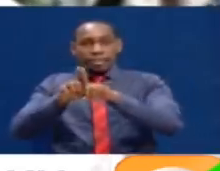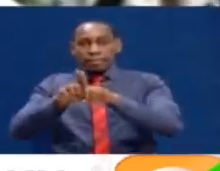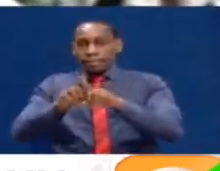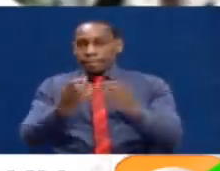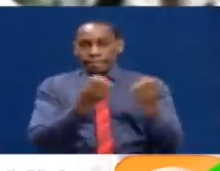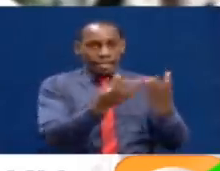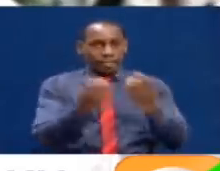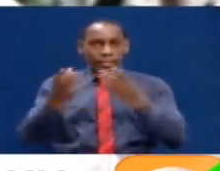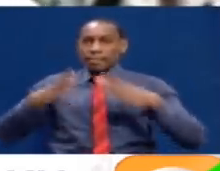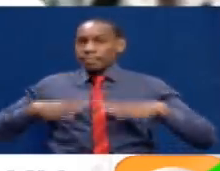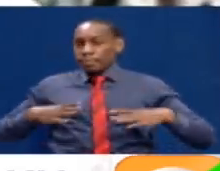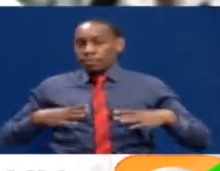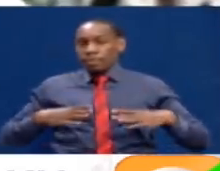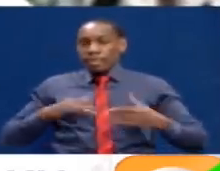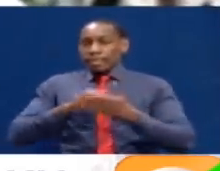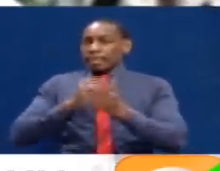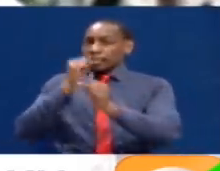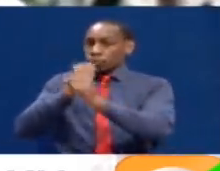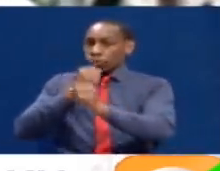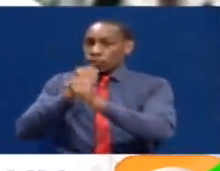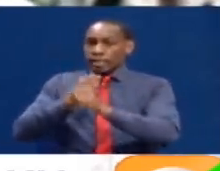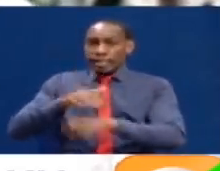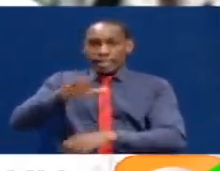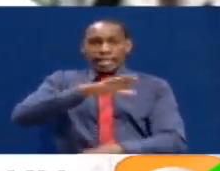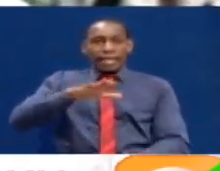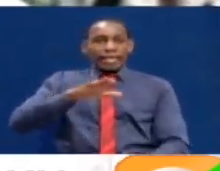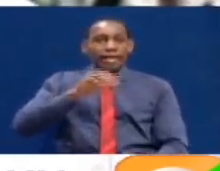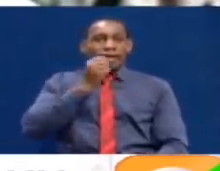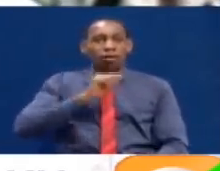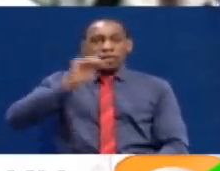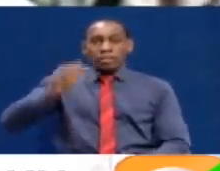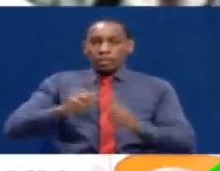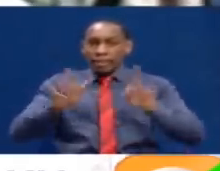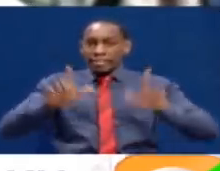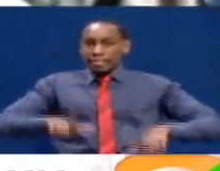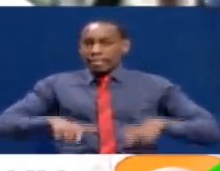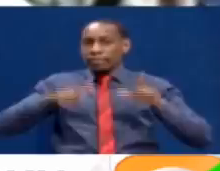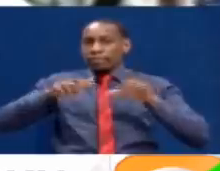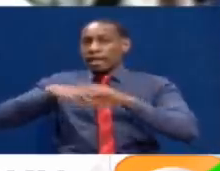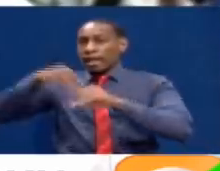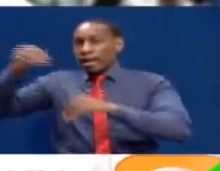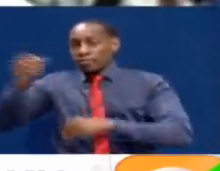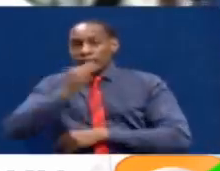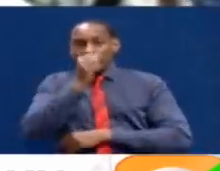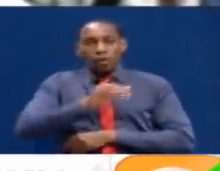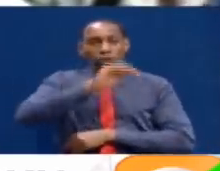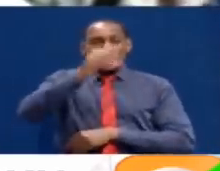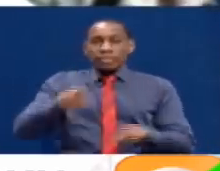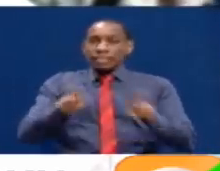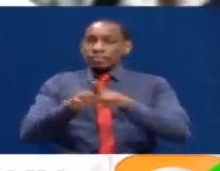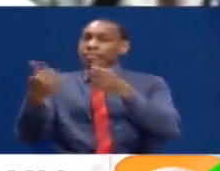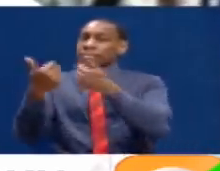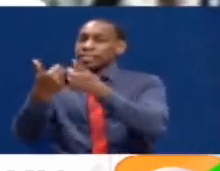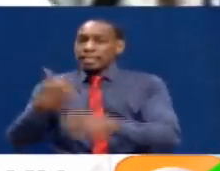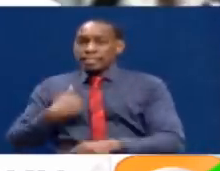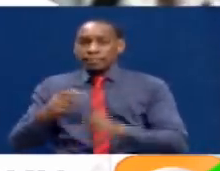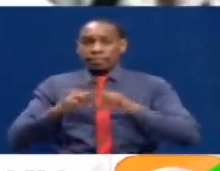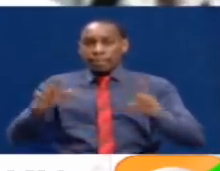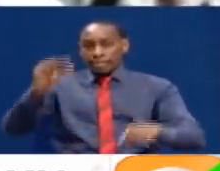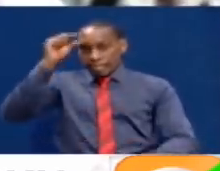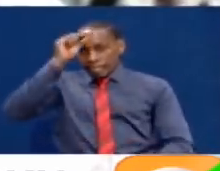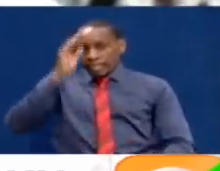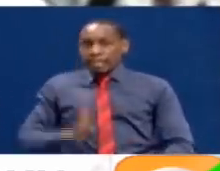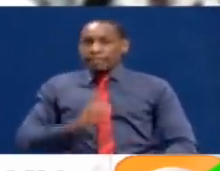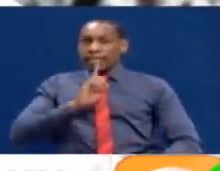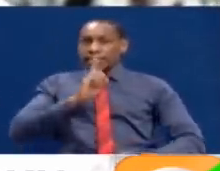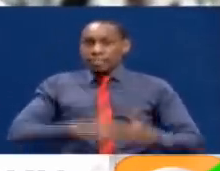are a number of residents who also work in Old Town but live outside Old Town. That is also a challenge. But the governor says that